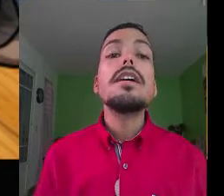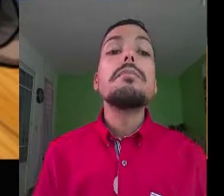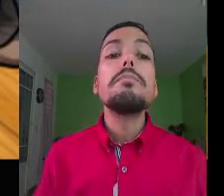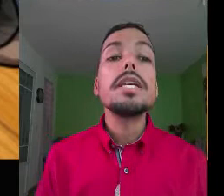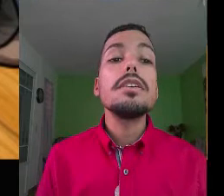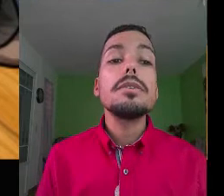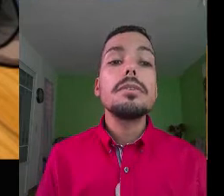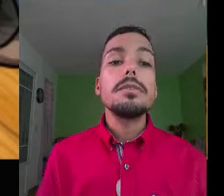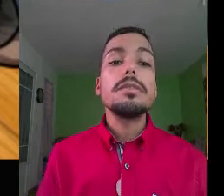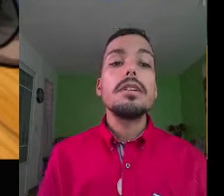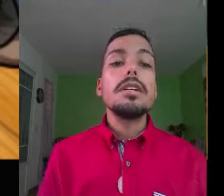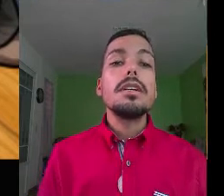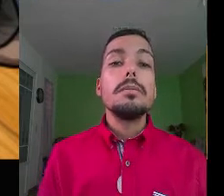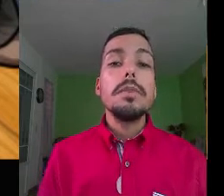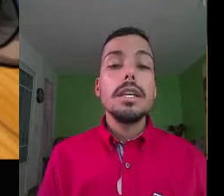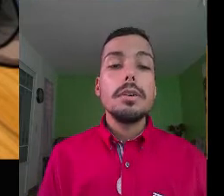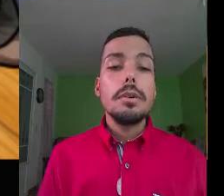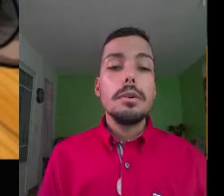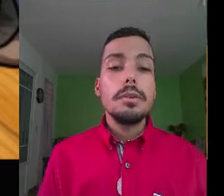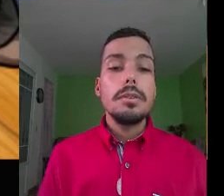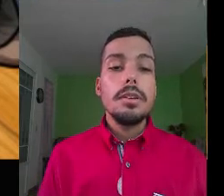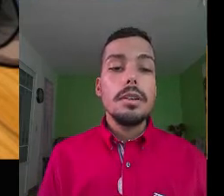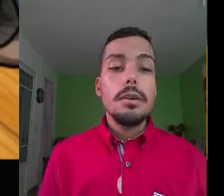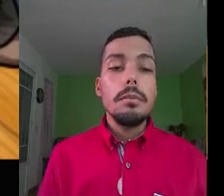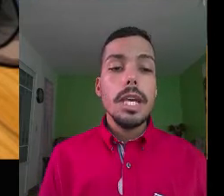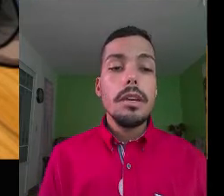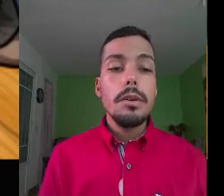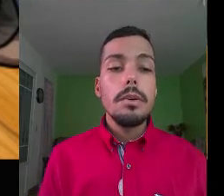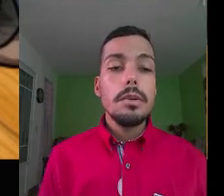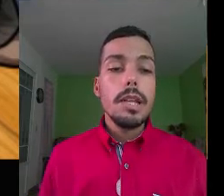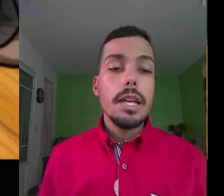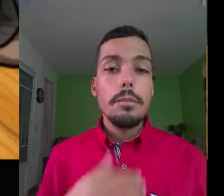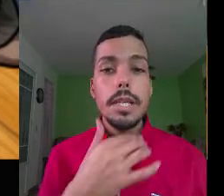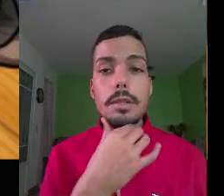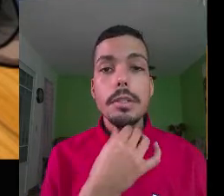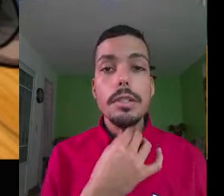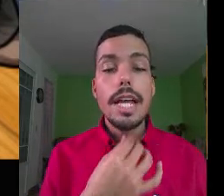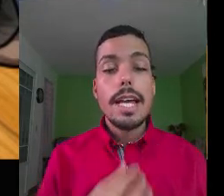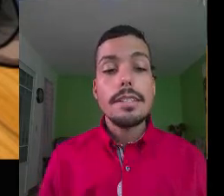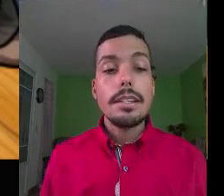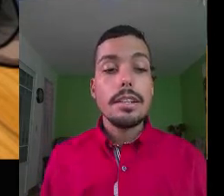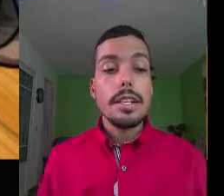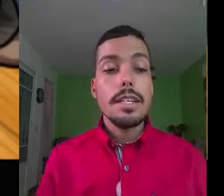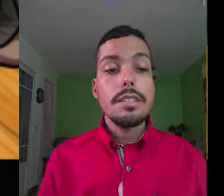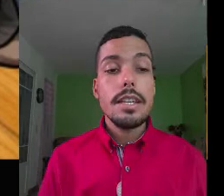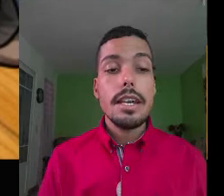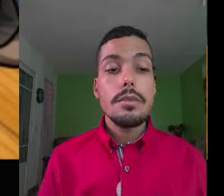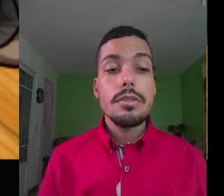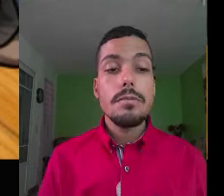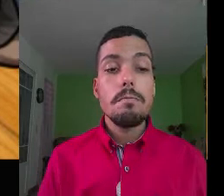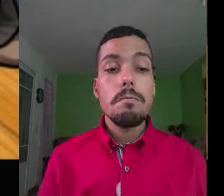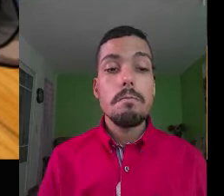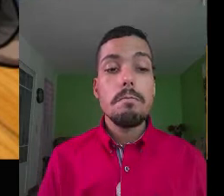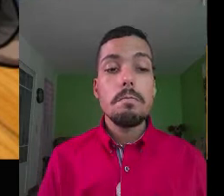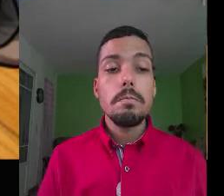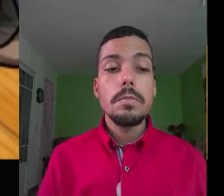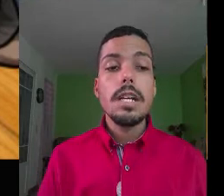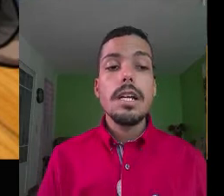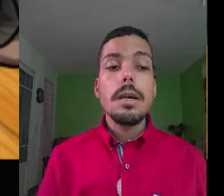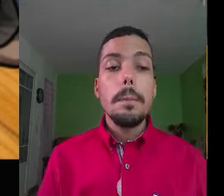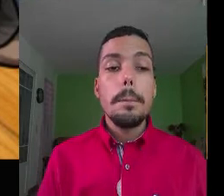is mule, mule, mule. And mule has a letter that sounds